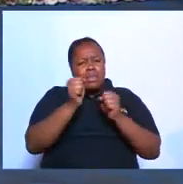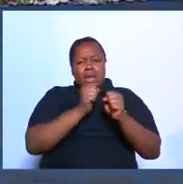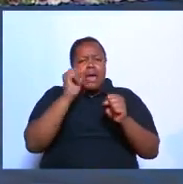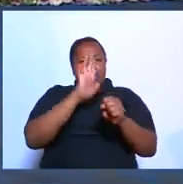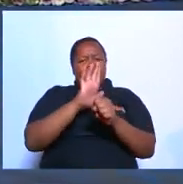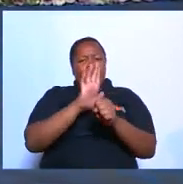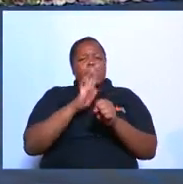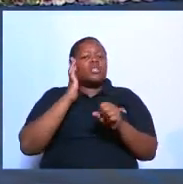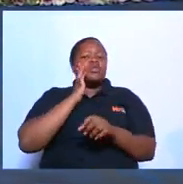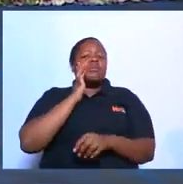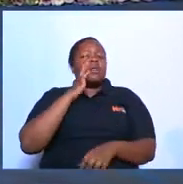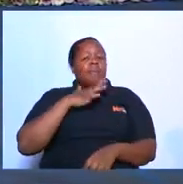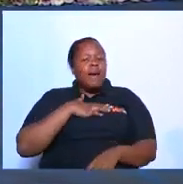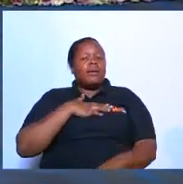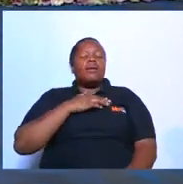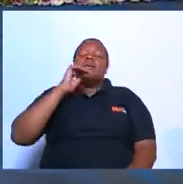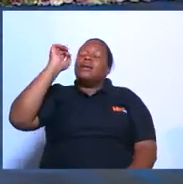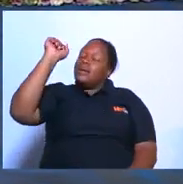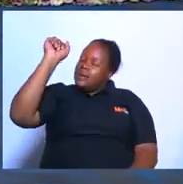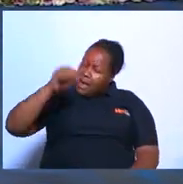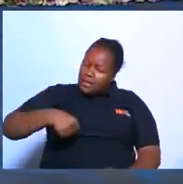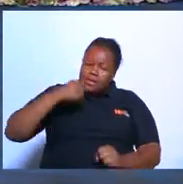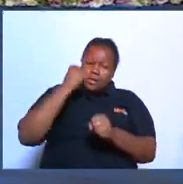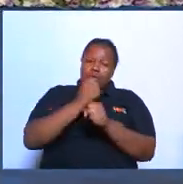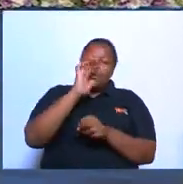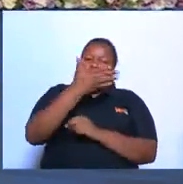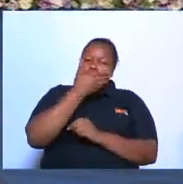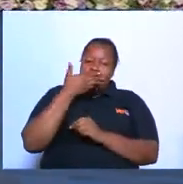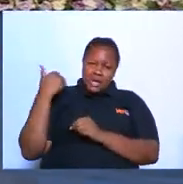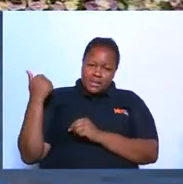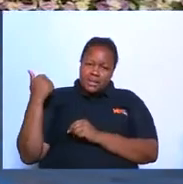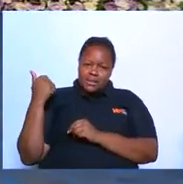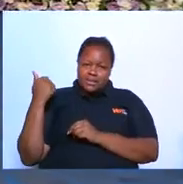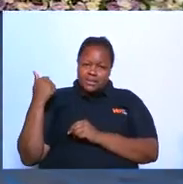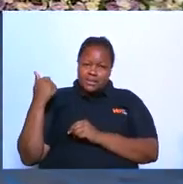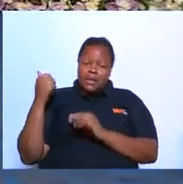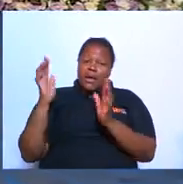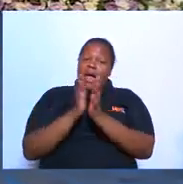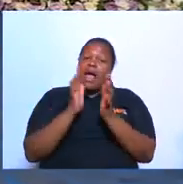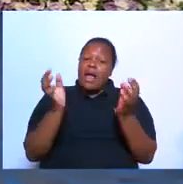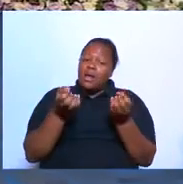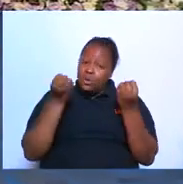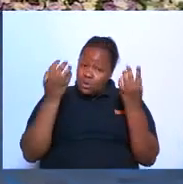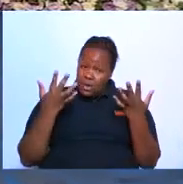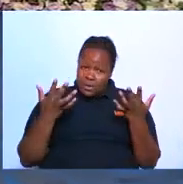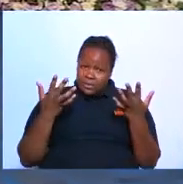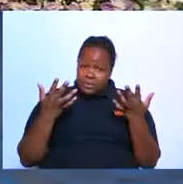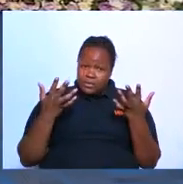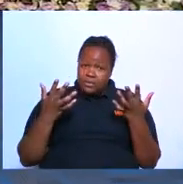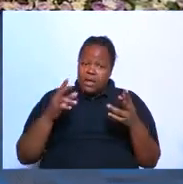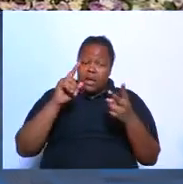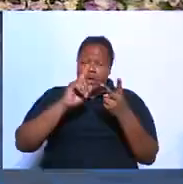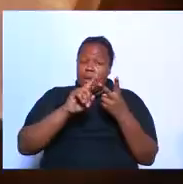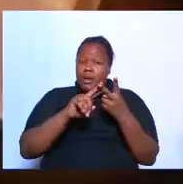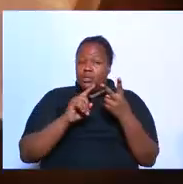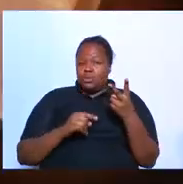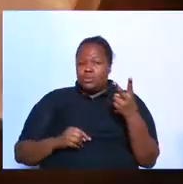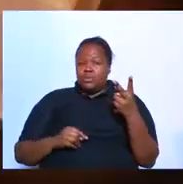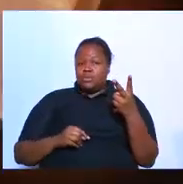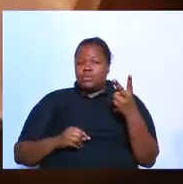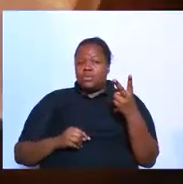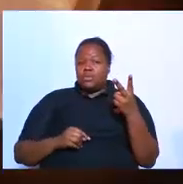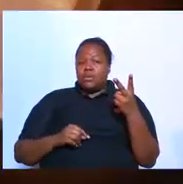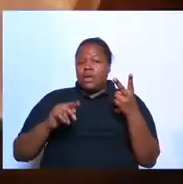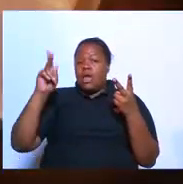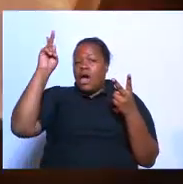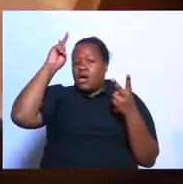my mother yes do you are best Hallelujah number two is knowledge which I've been